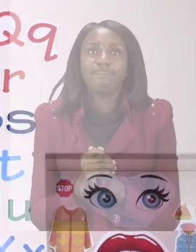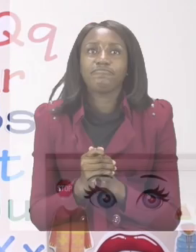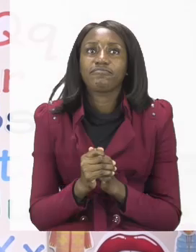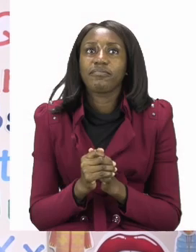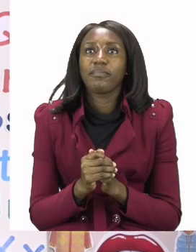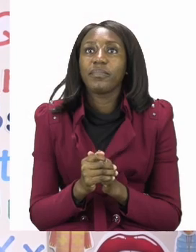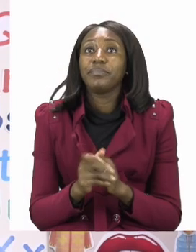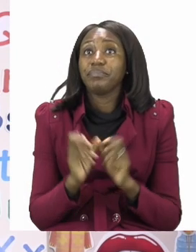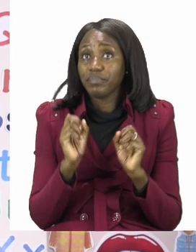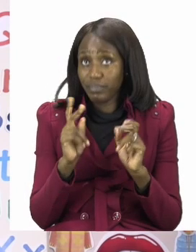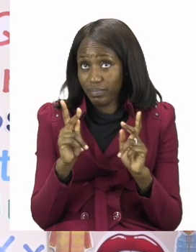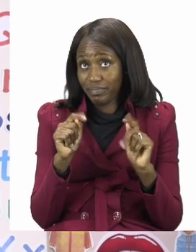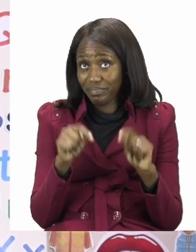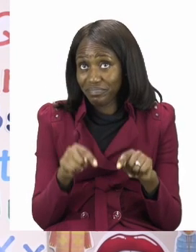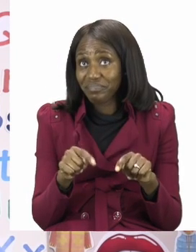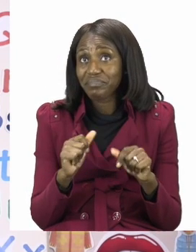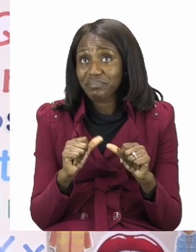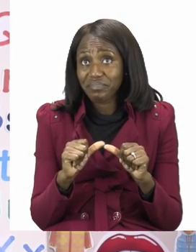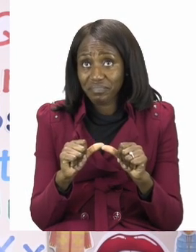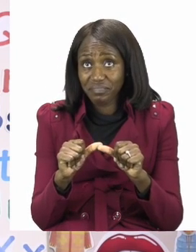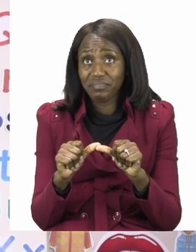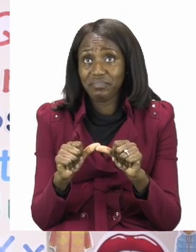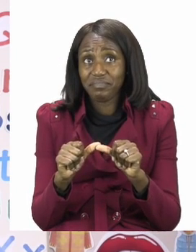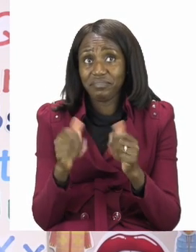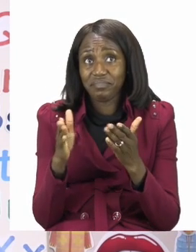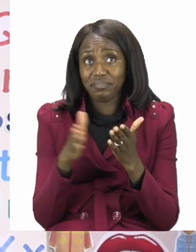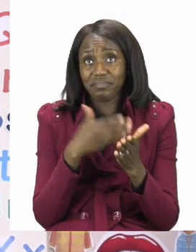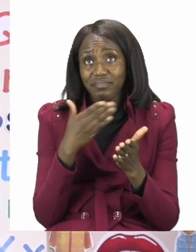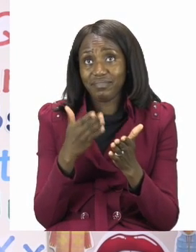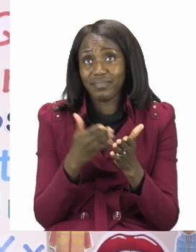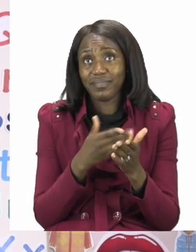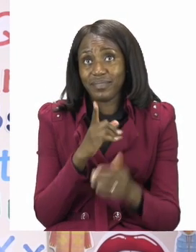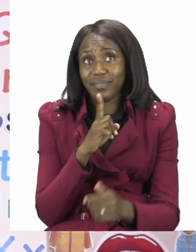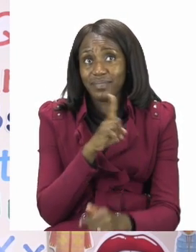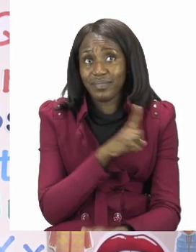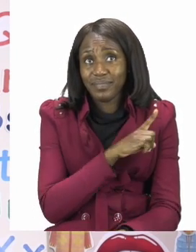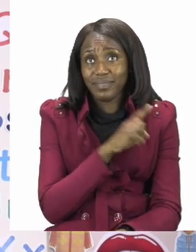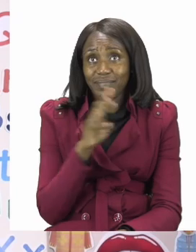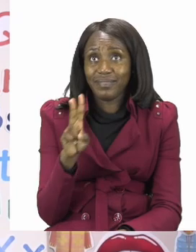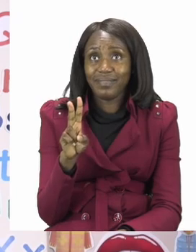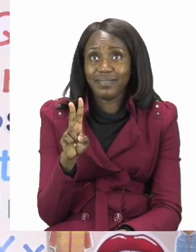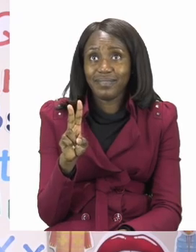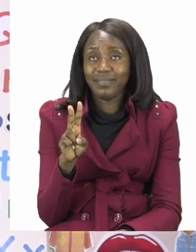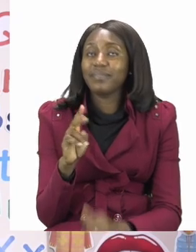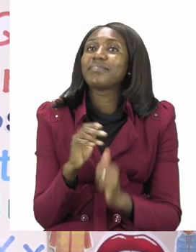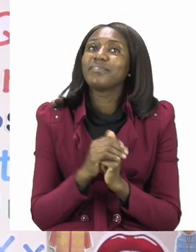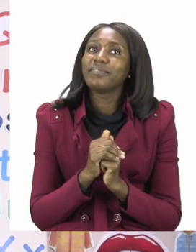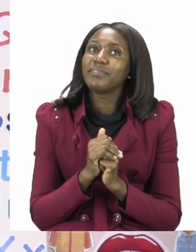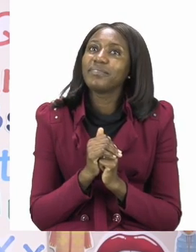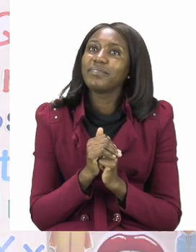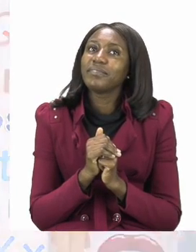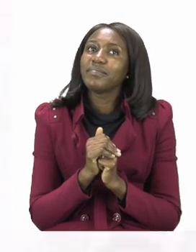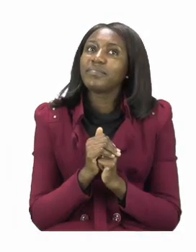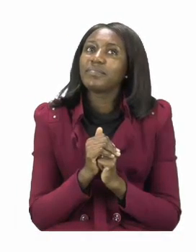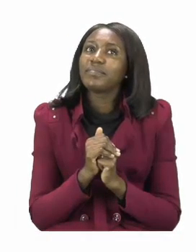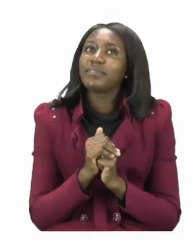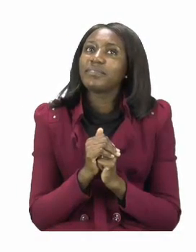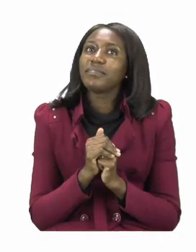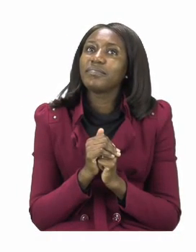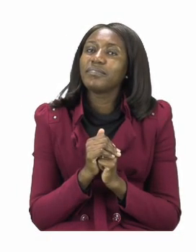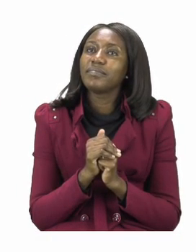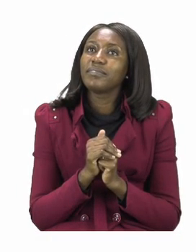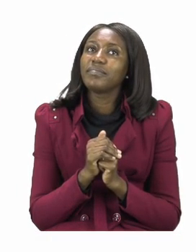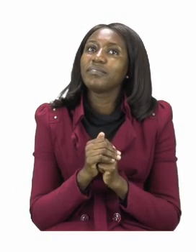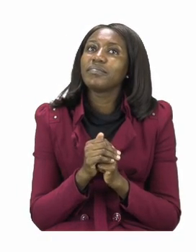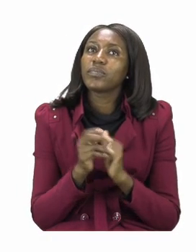For our lesson now, boys and girls, let's all go to page 12. On page 12, we are going to